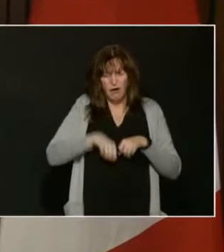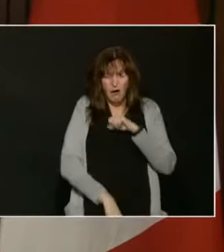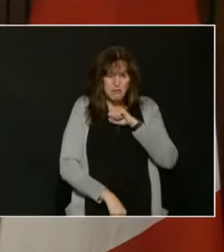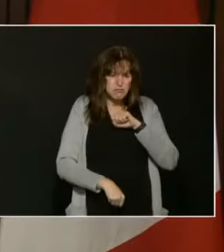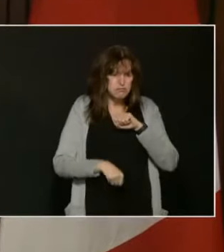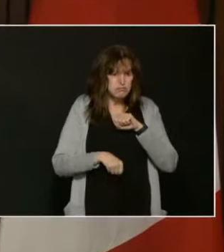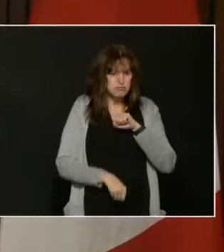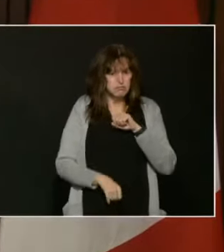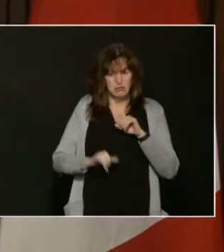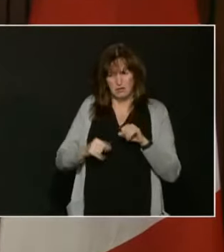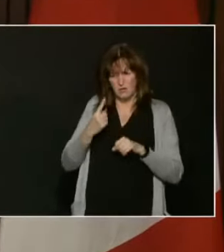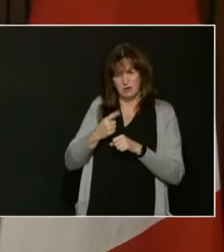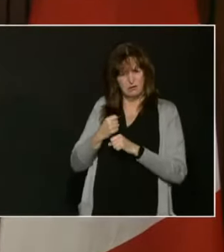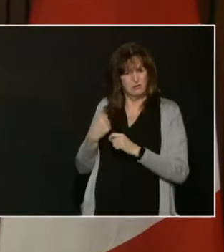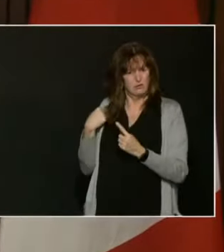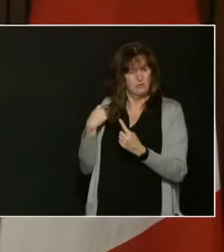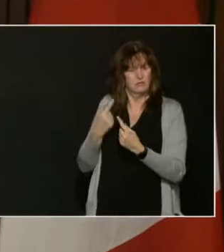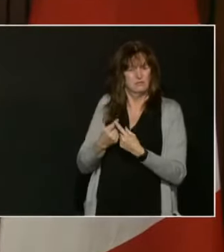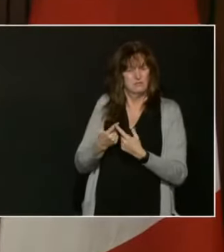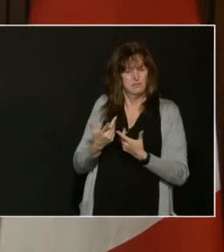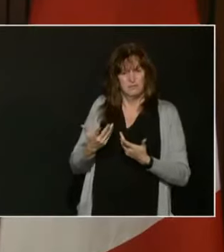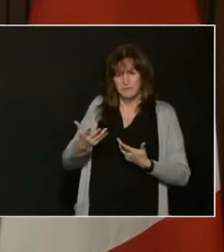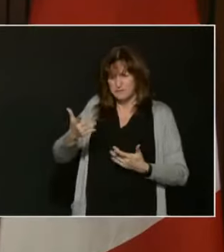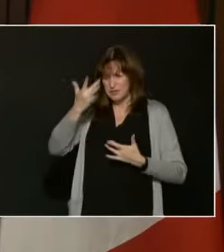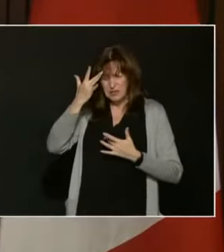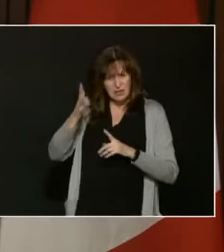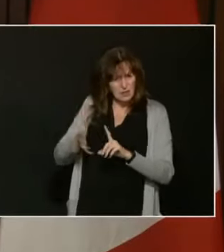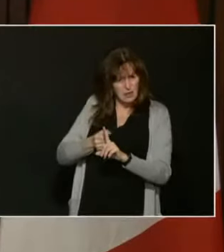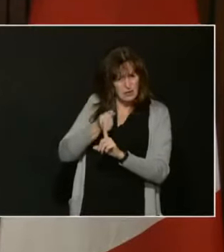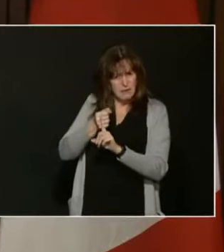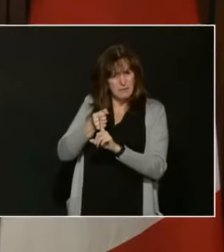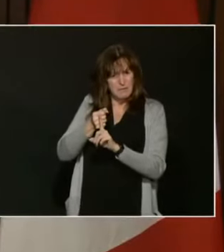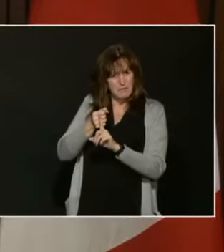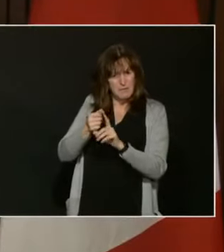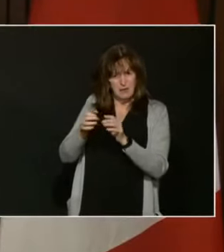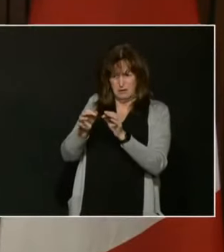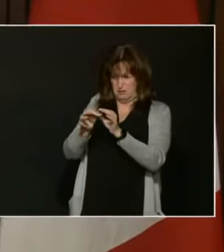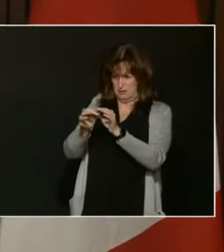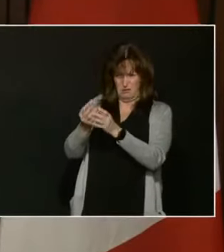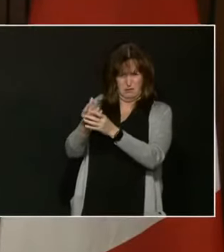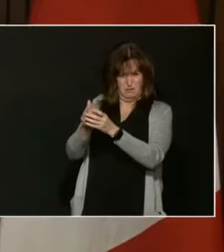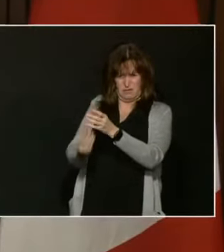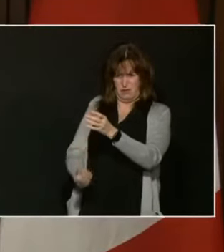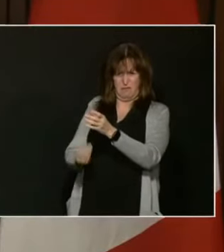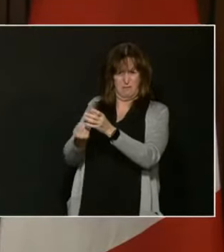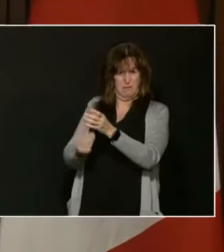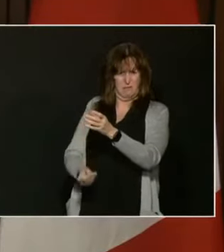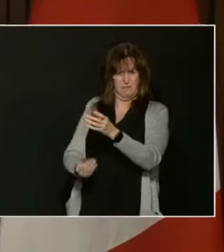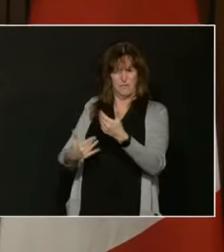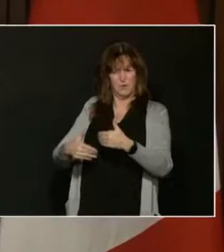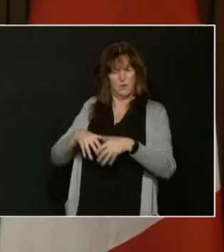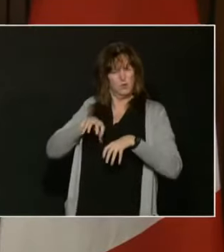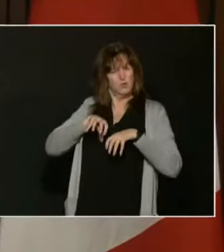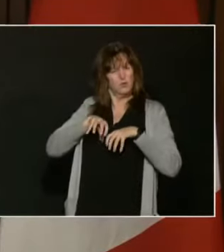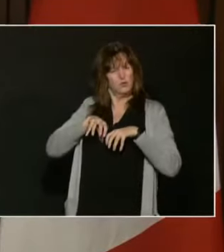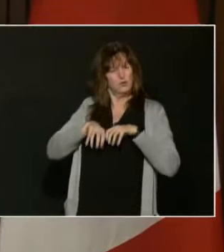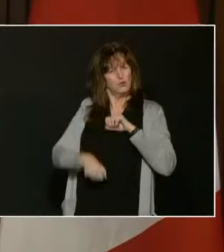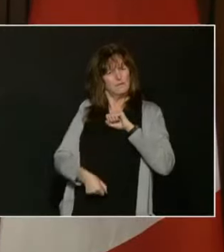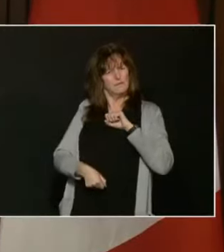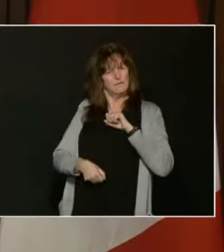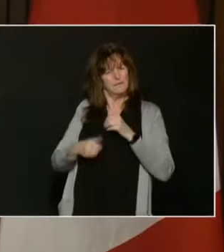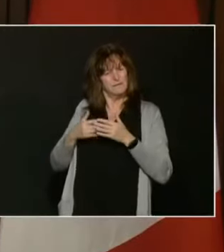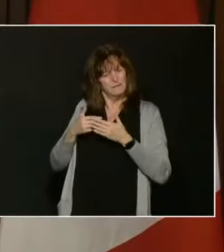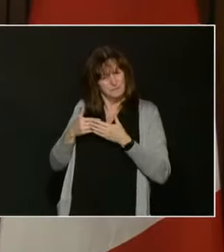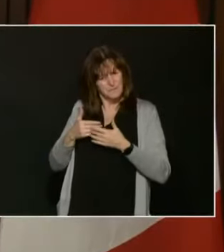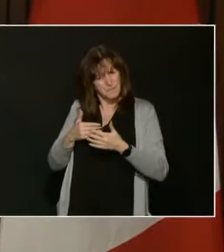that the cost of the disease will continue beyond the pandemic and will be as inequitable or more so than the pandemic itself. We spent a